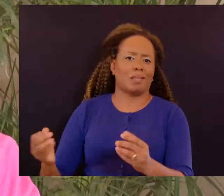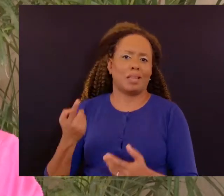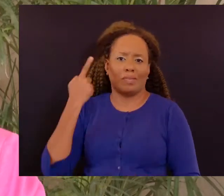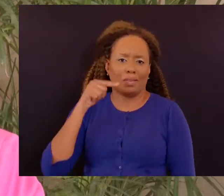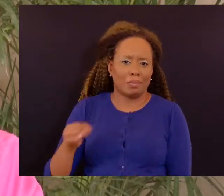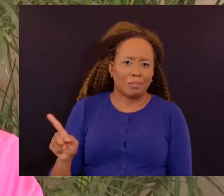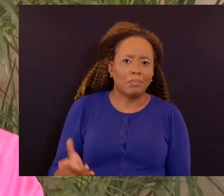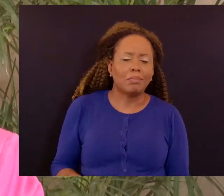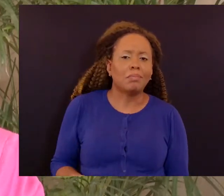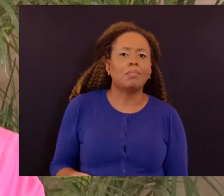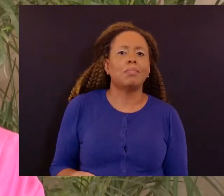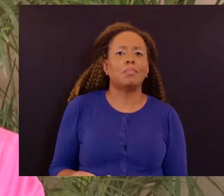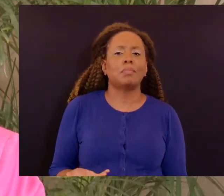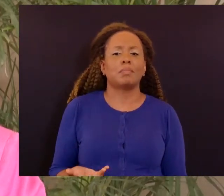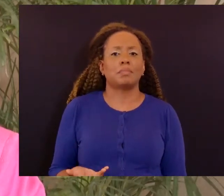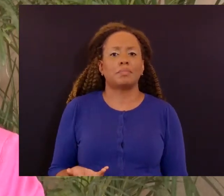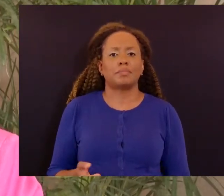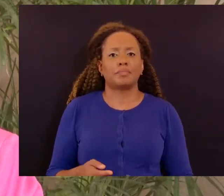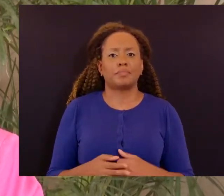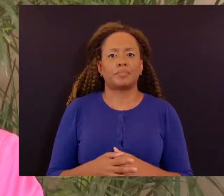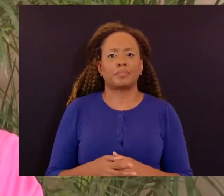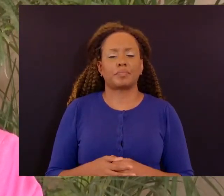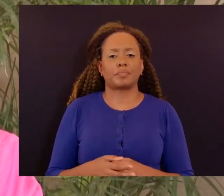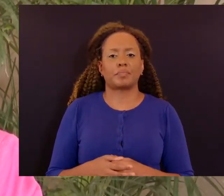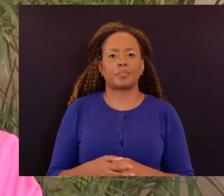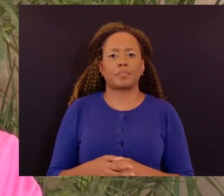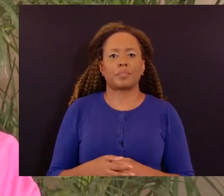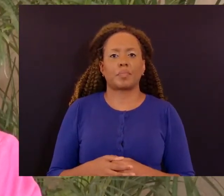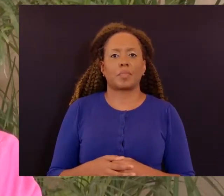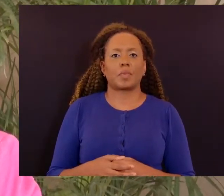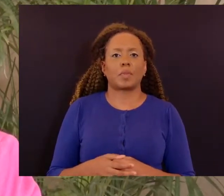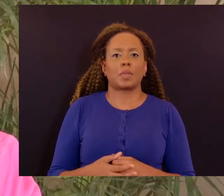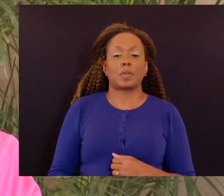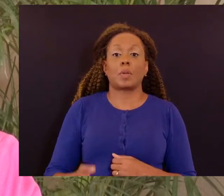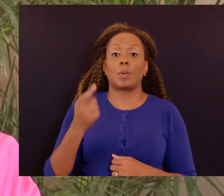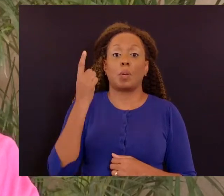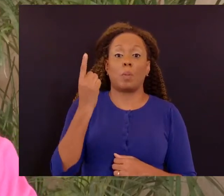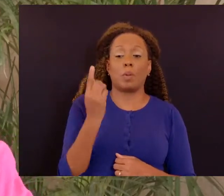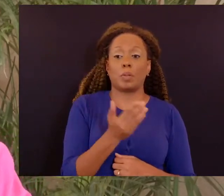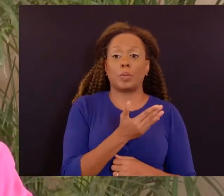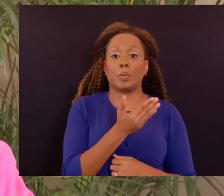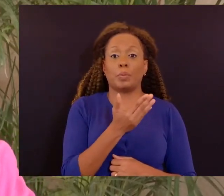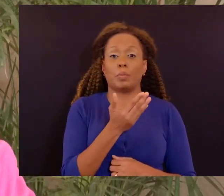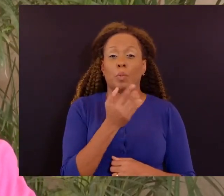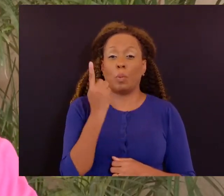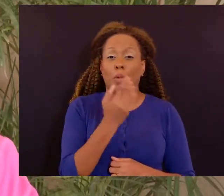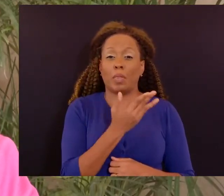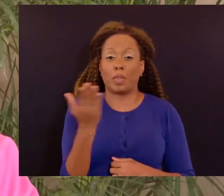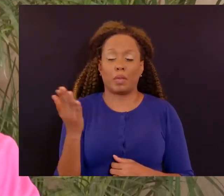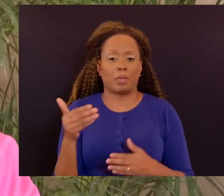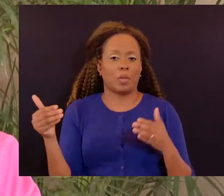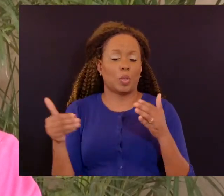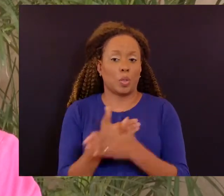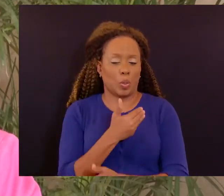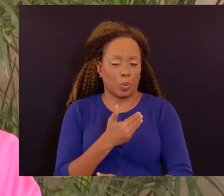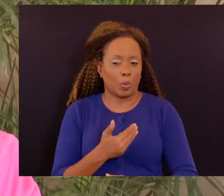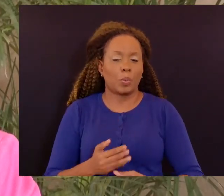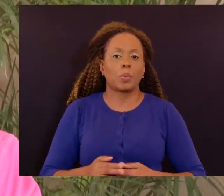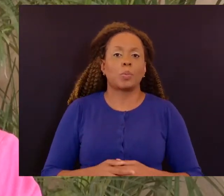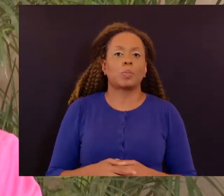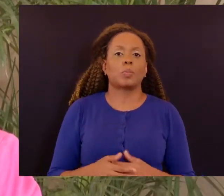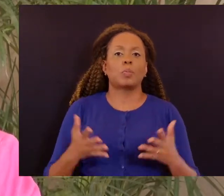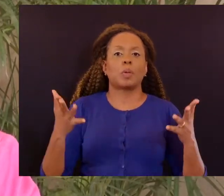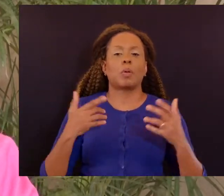So therefore, one of the new models we want to look at in the curriculum reform is that we want to